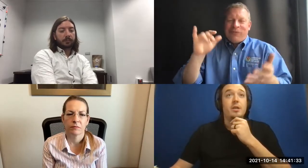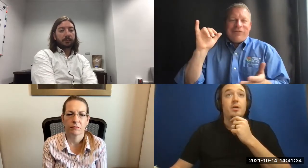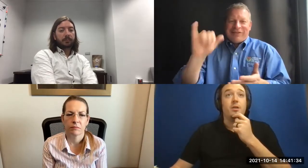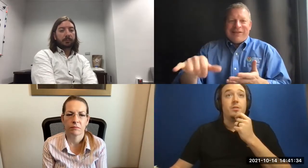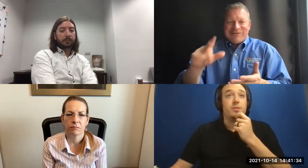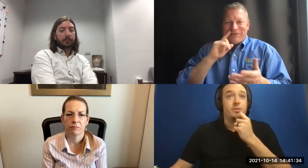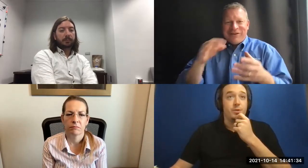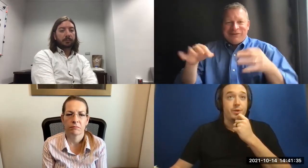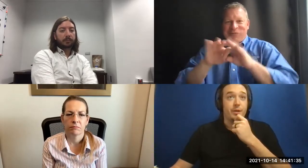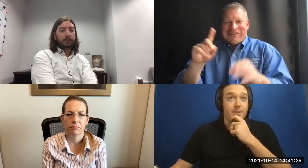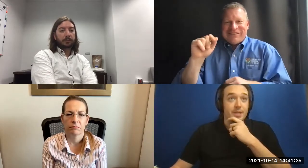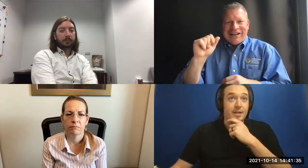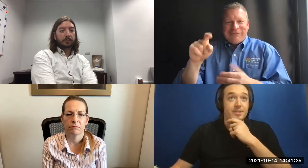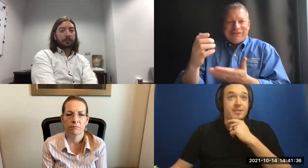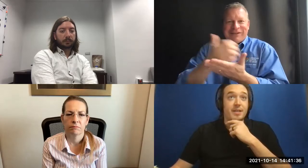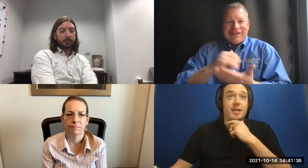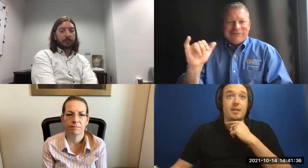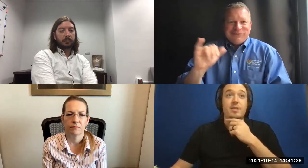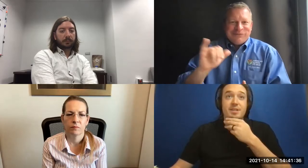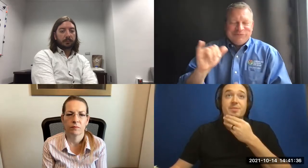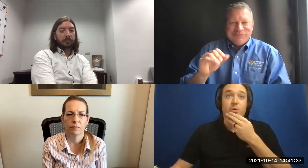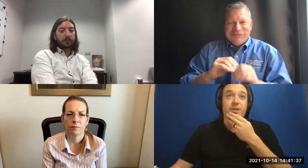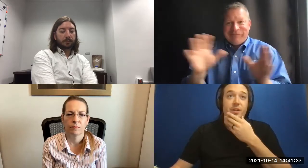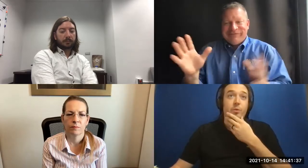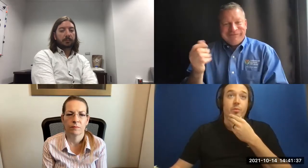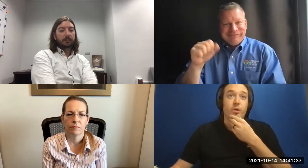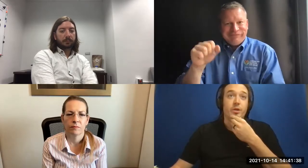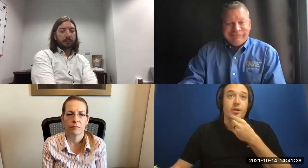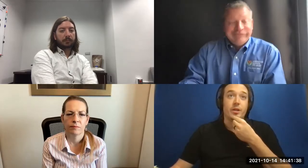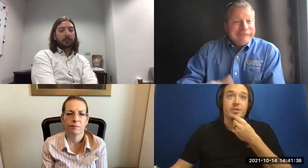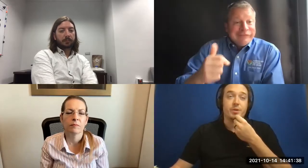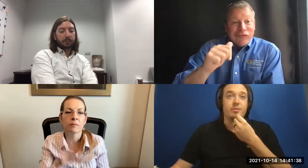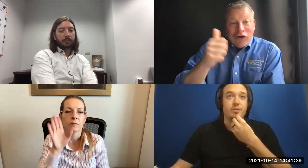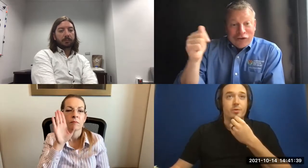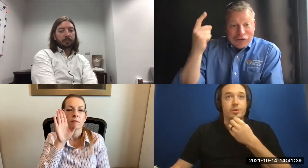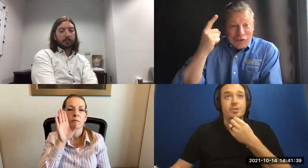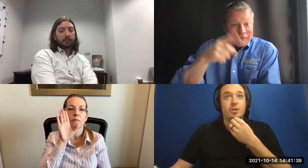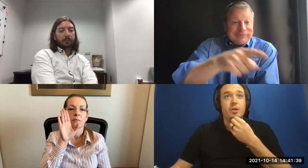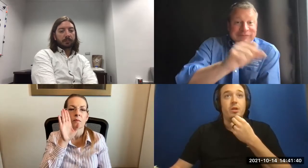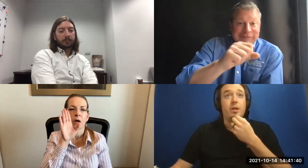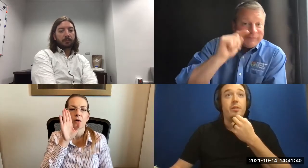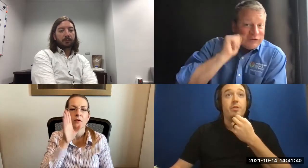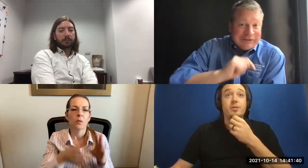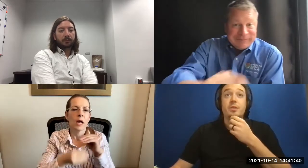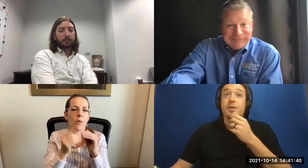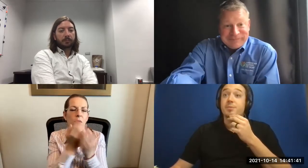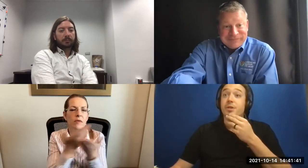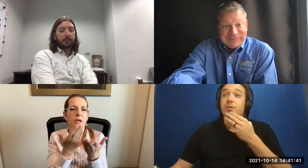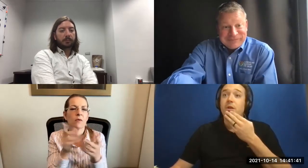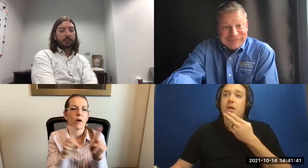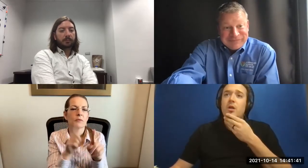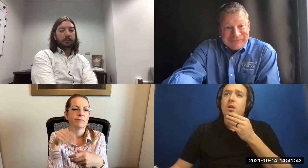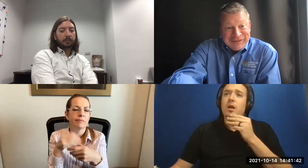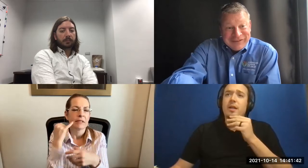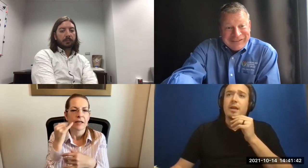styles, socioeconomic status, things like that. This is important data that we're looking to collect as well, of course. Any other thoughts? Yes,